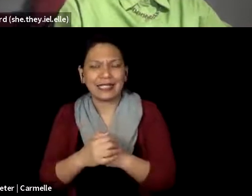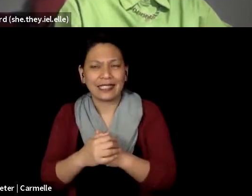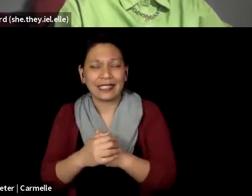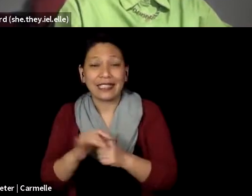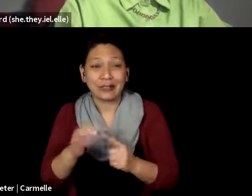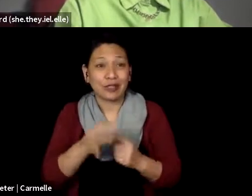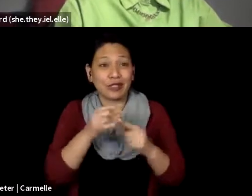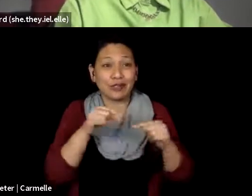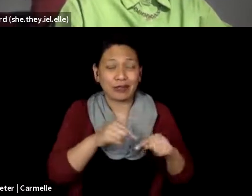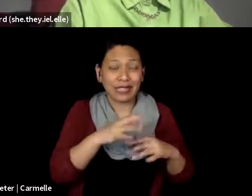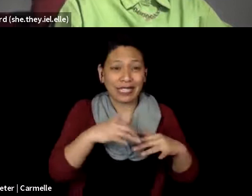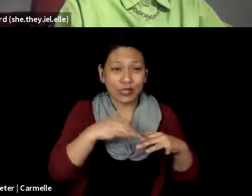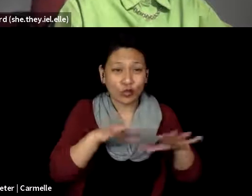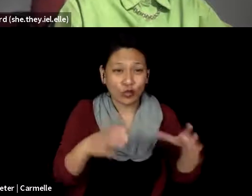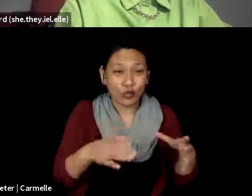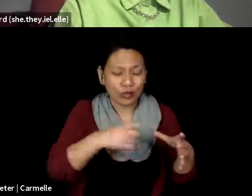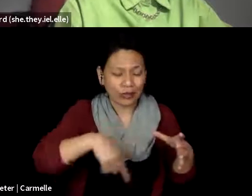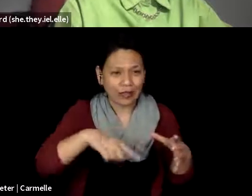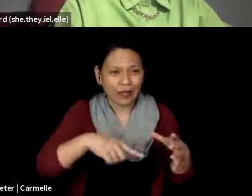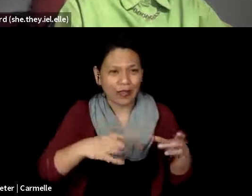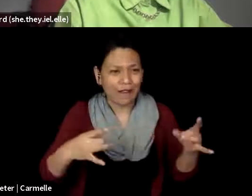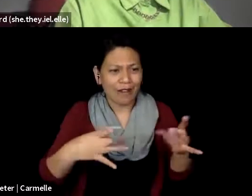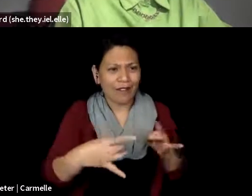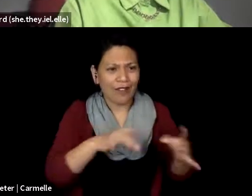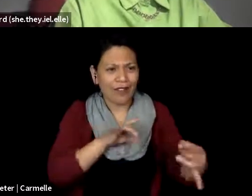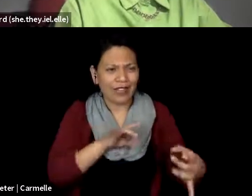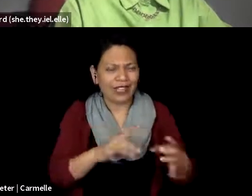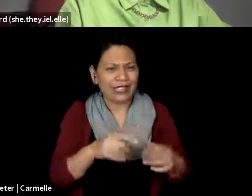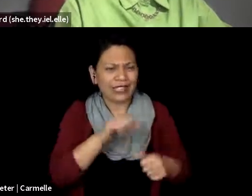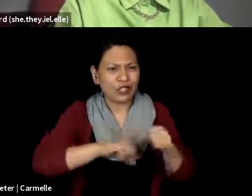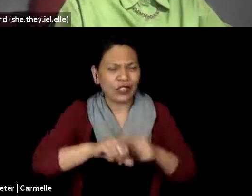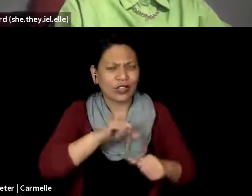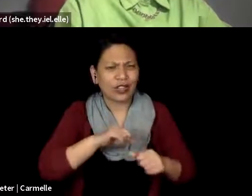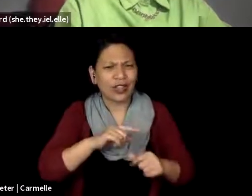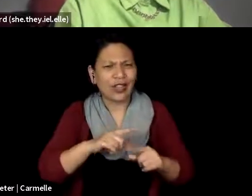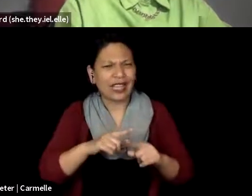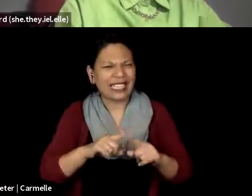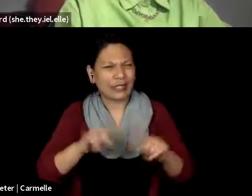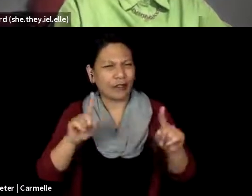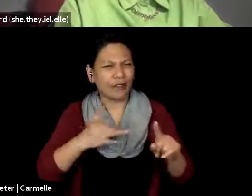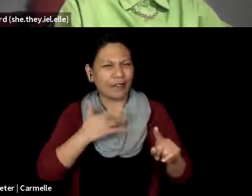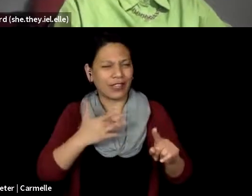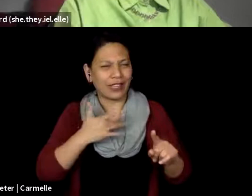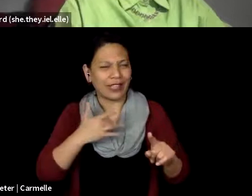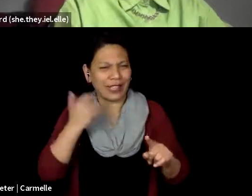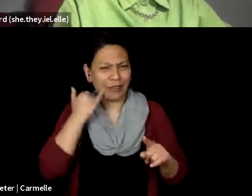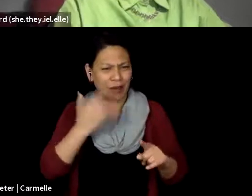people. It's always a hard one. It always stings different, you know, when it's your own community hurting